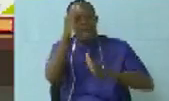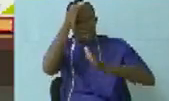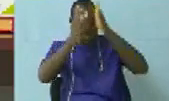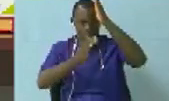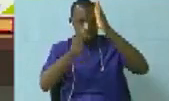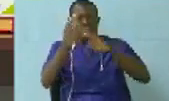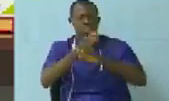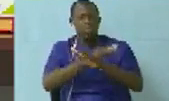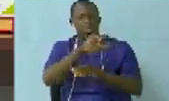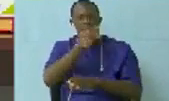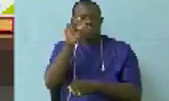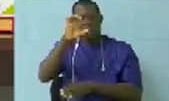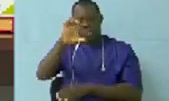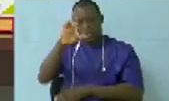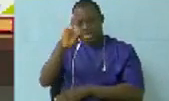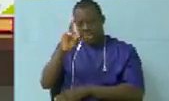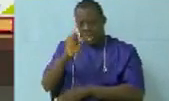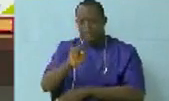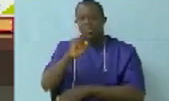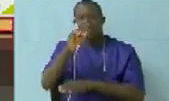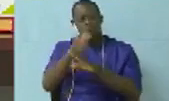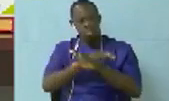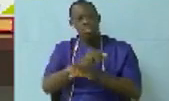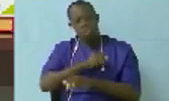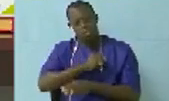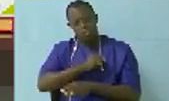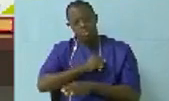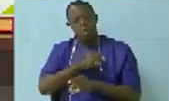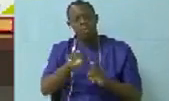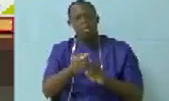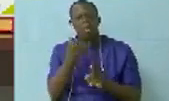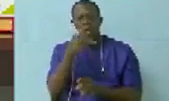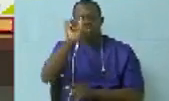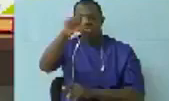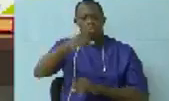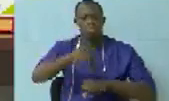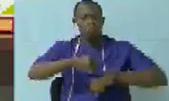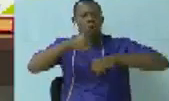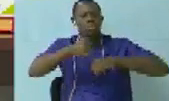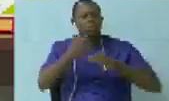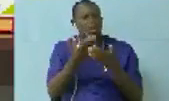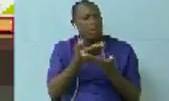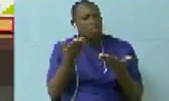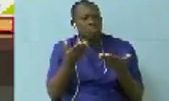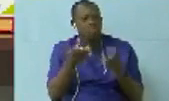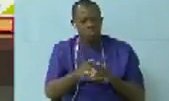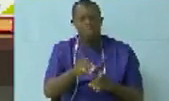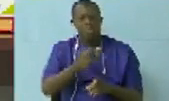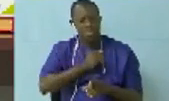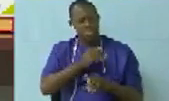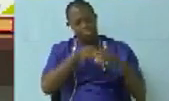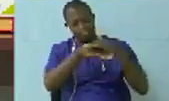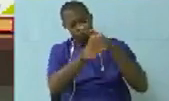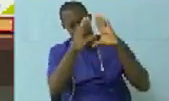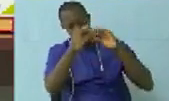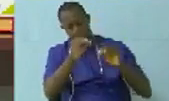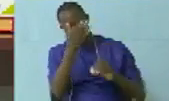So I asked him, where is your boss? He said he's in. Then